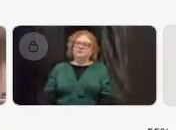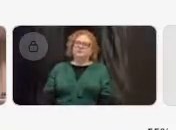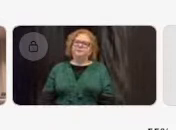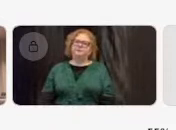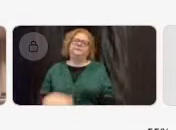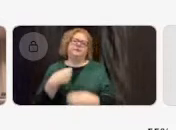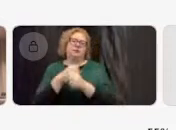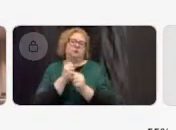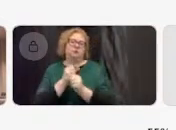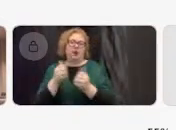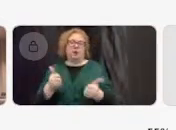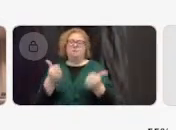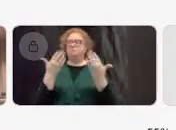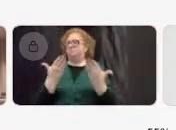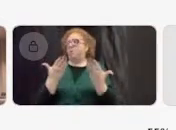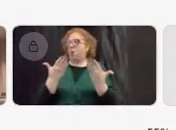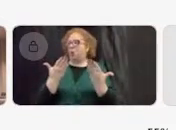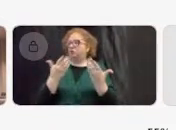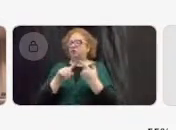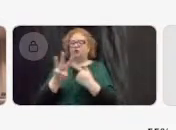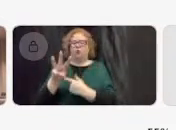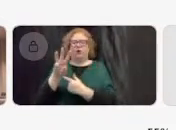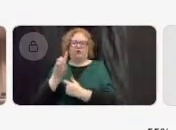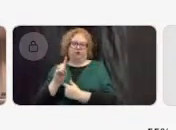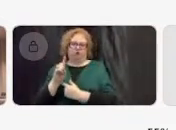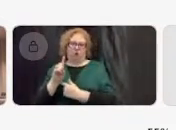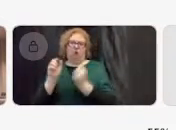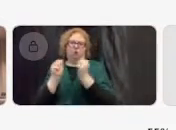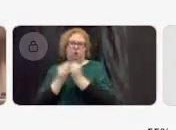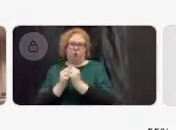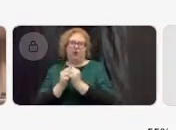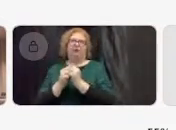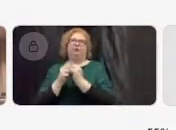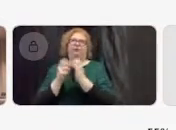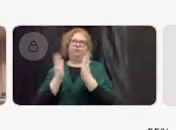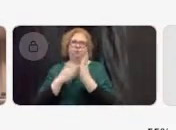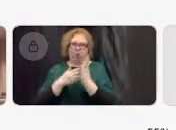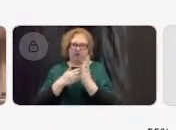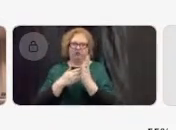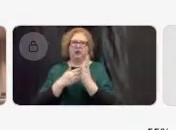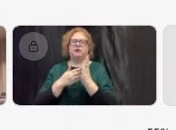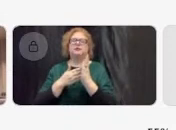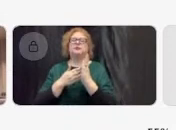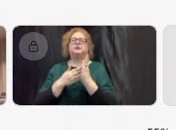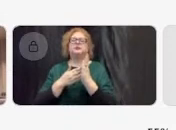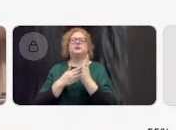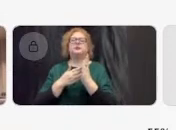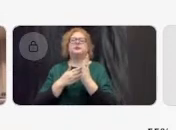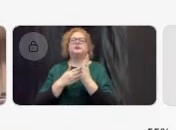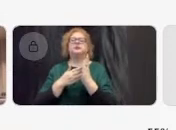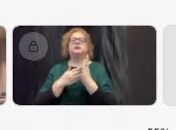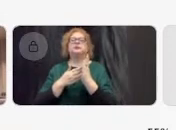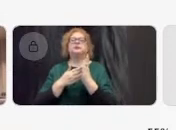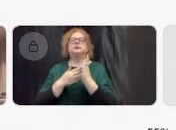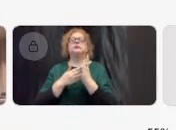to withdraw with prejudice. Correct. Item